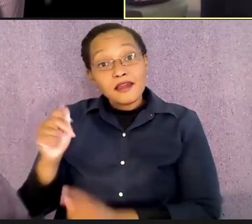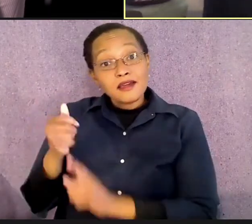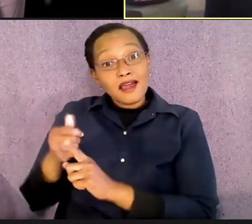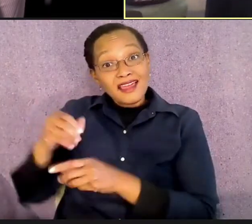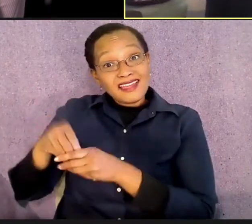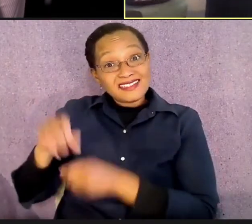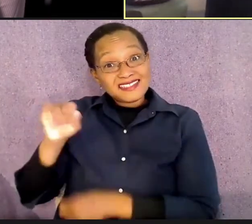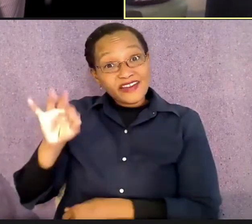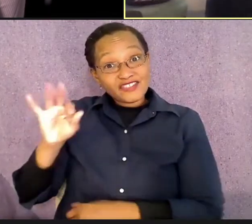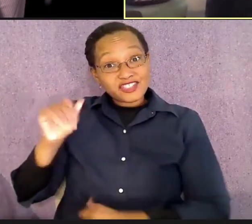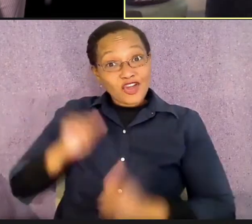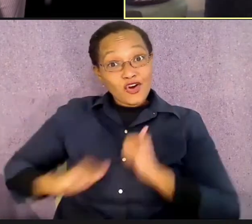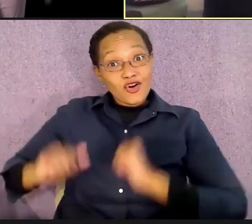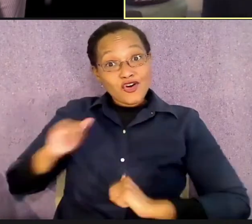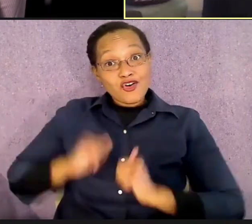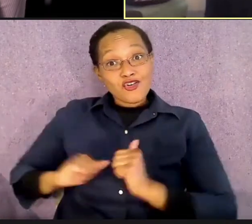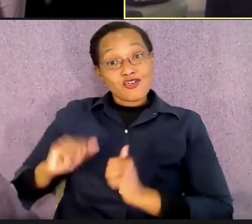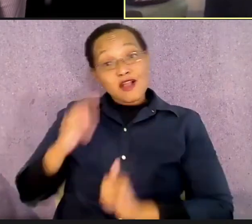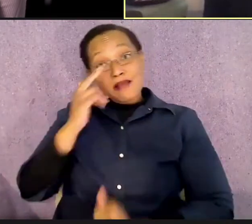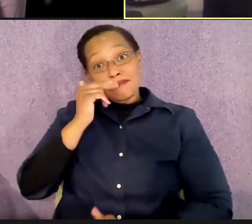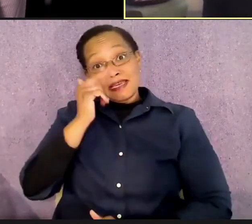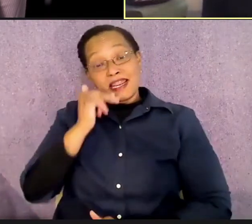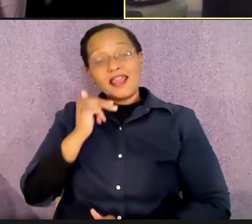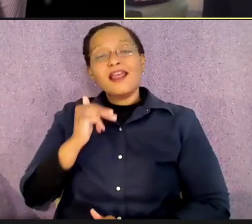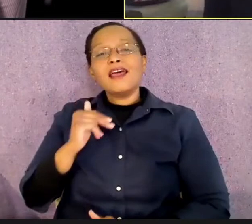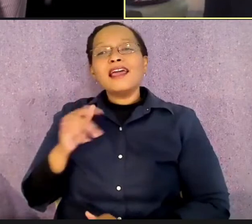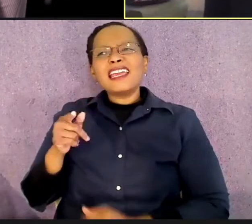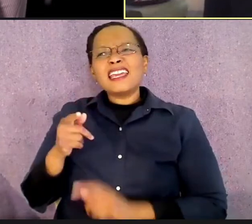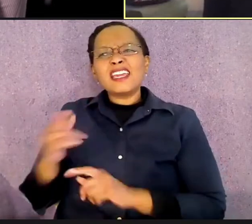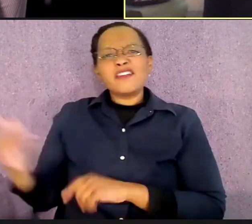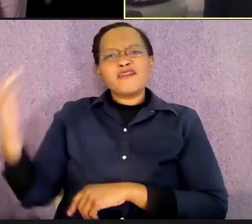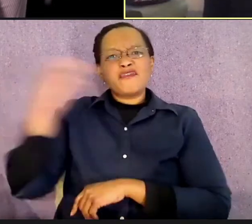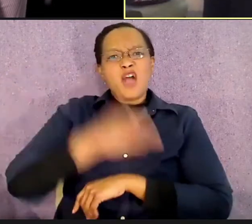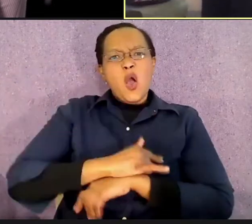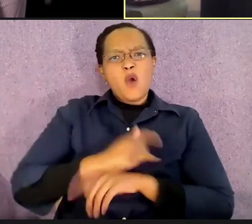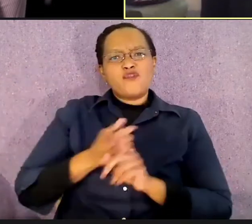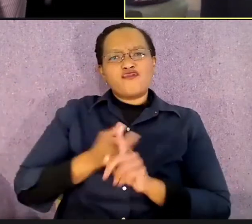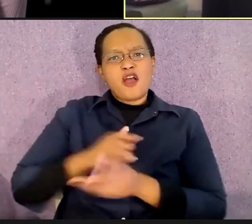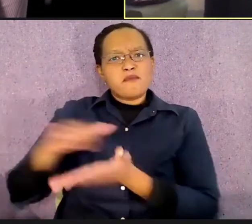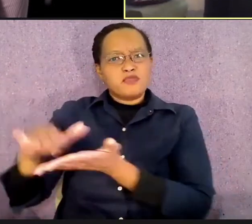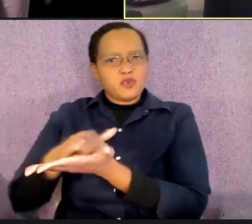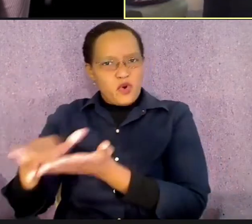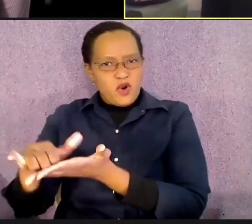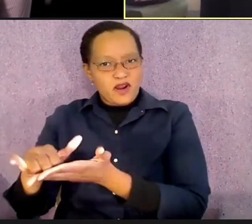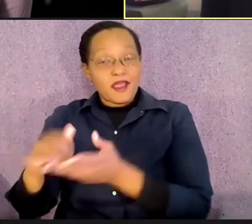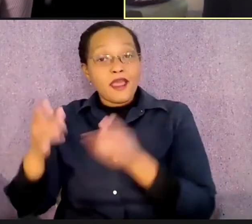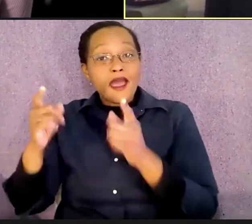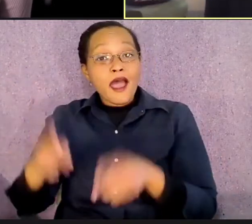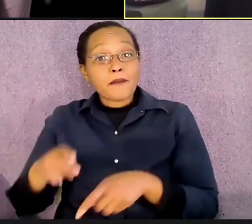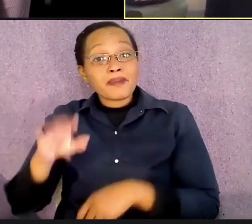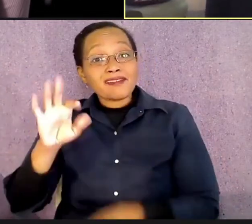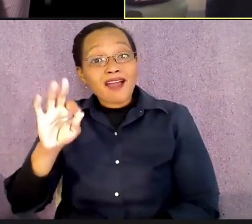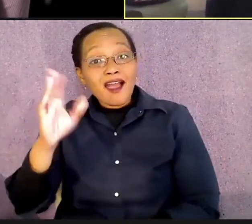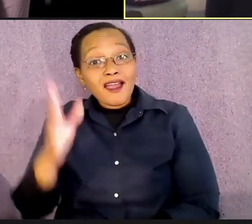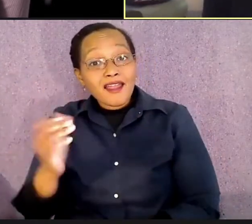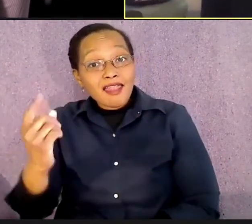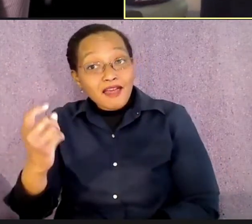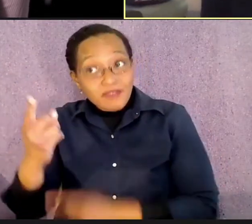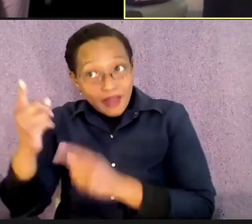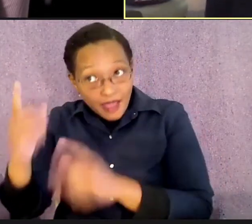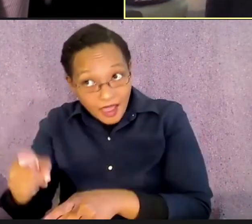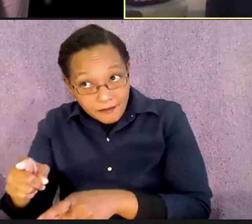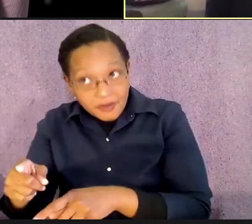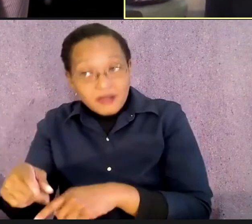supposed to be in San Francisco to do shows, and it just so happened that he lived in New York. 9/11 happened. He finally got a flight out from New York so he could do some shows in